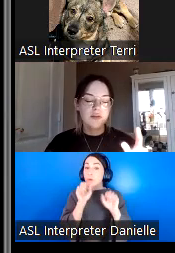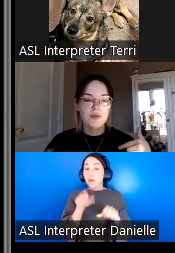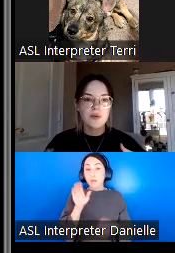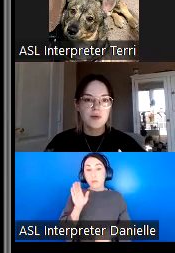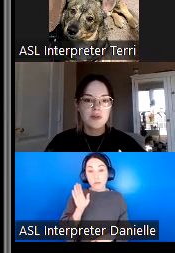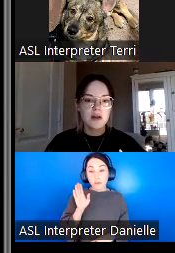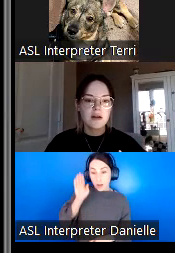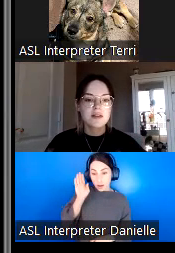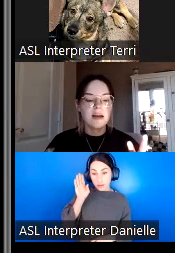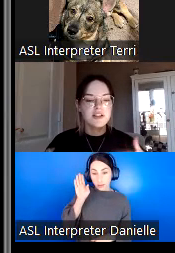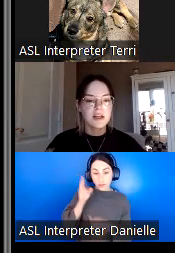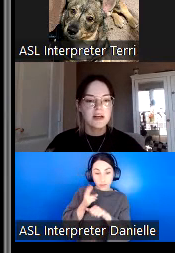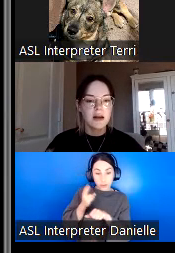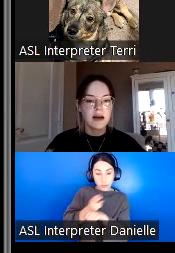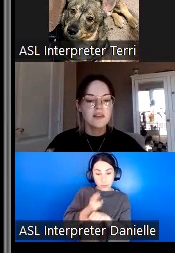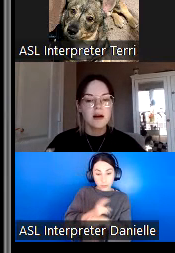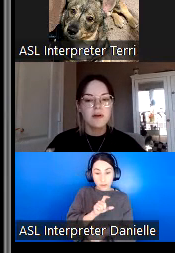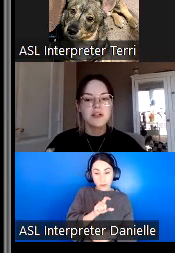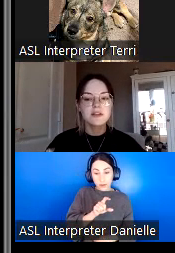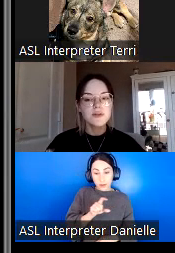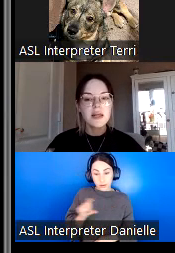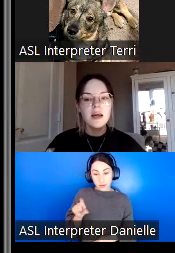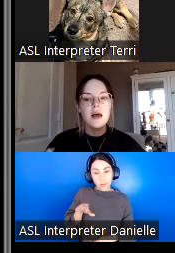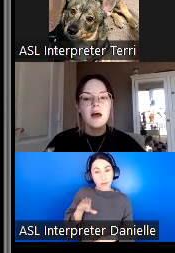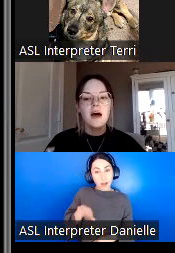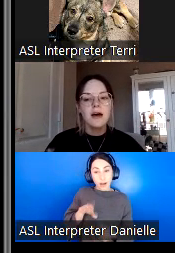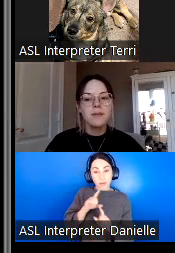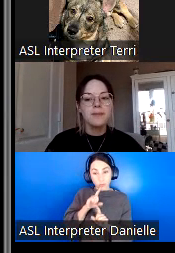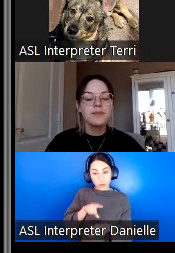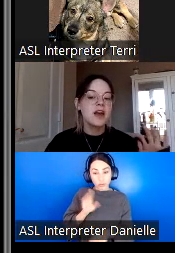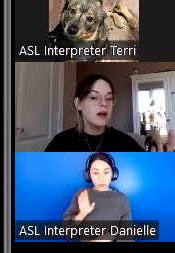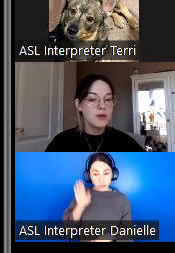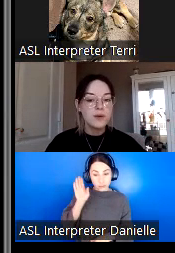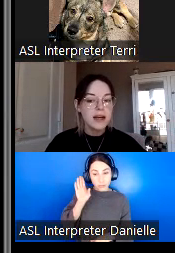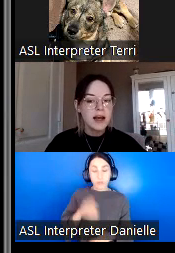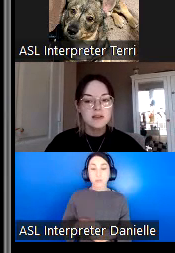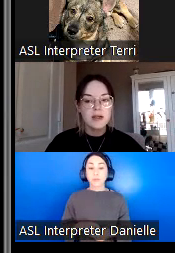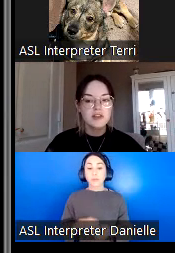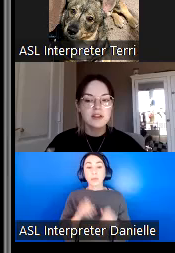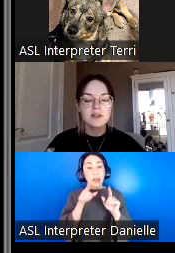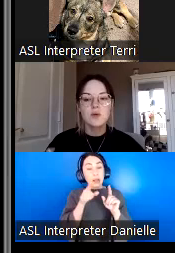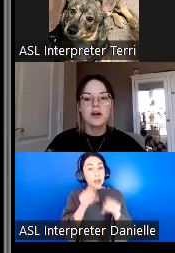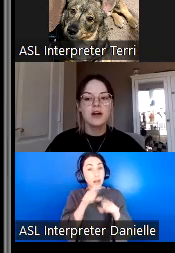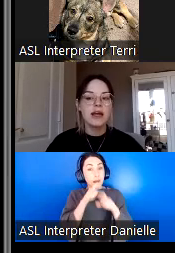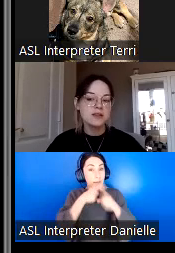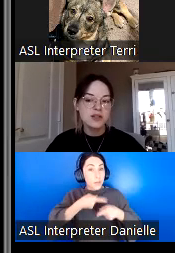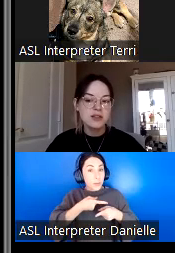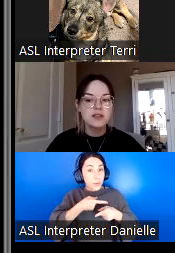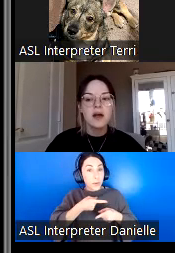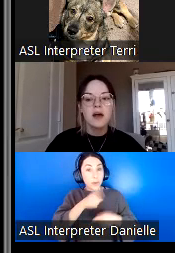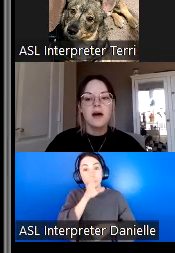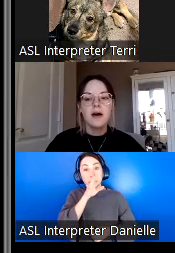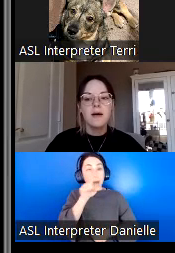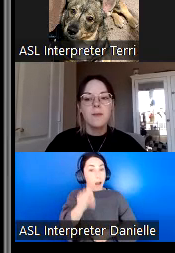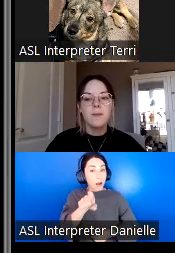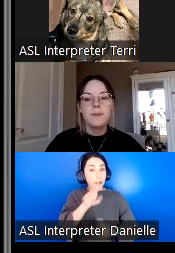hand through the selection at the bottom of your screen, to unmute and ask questions or